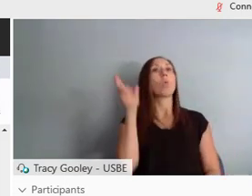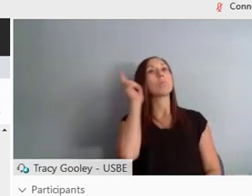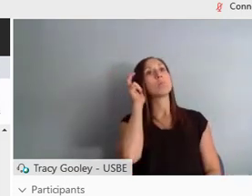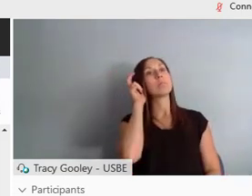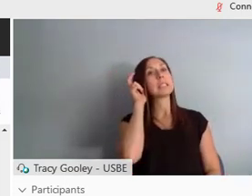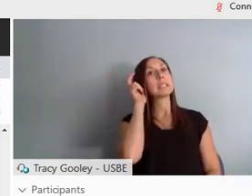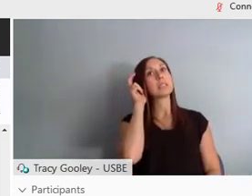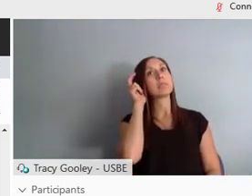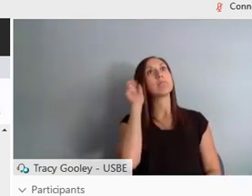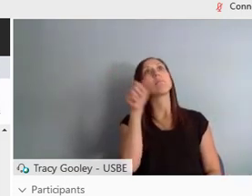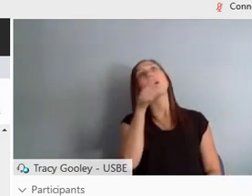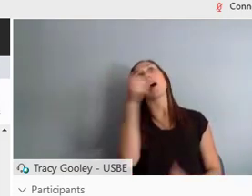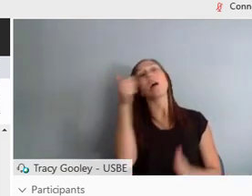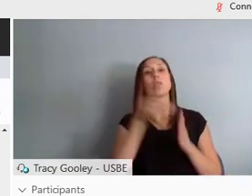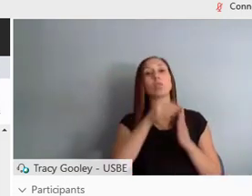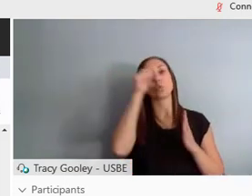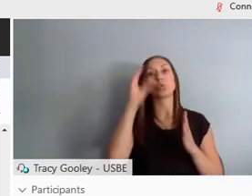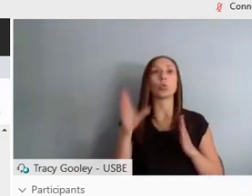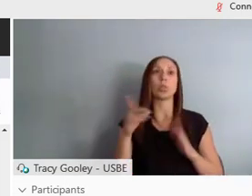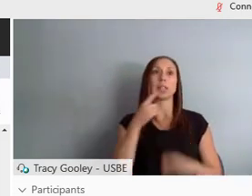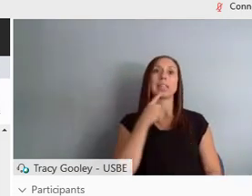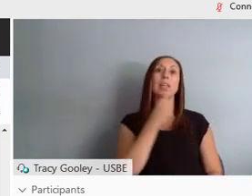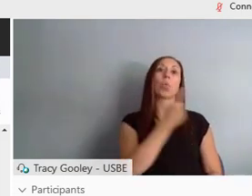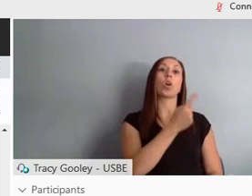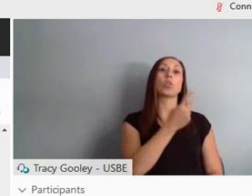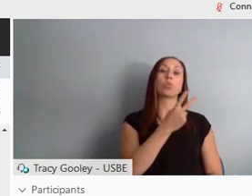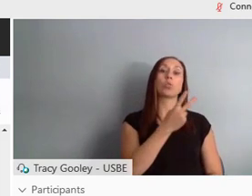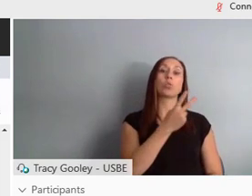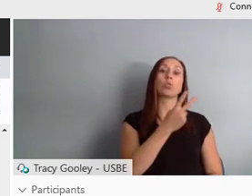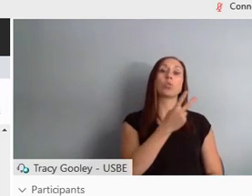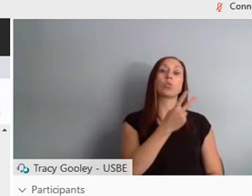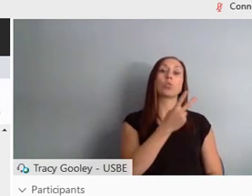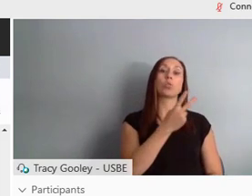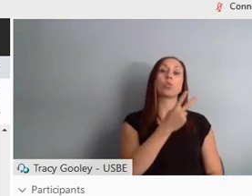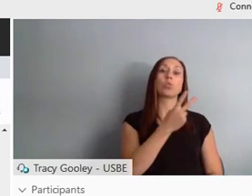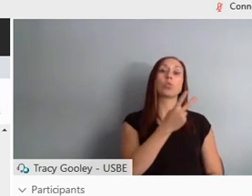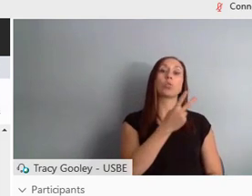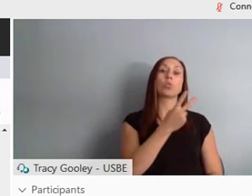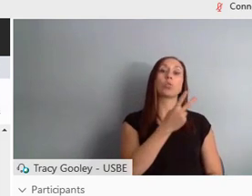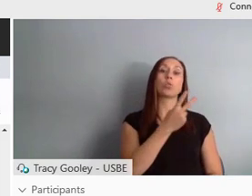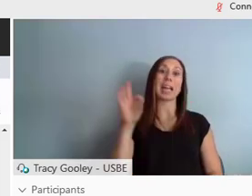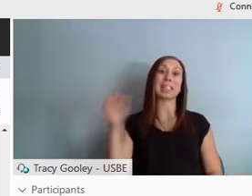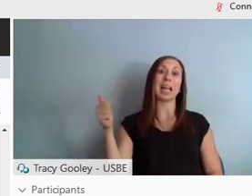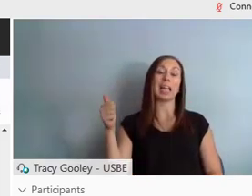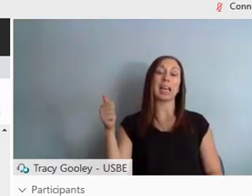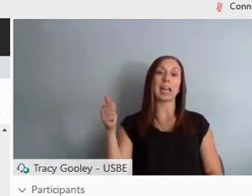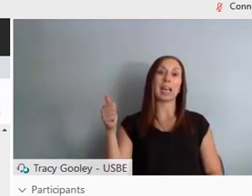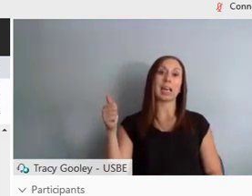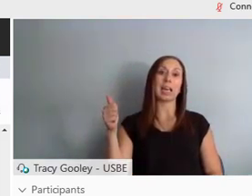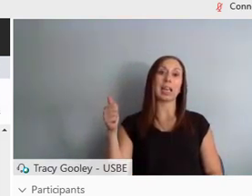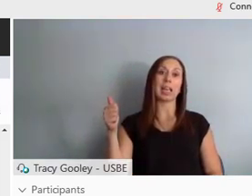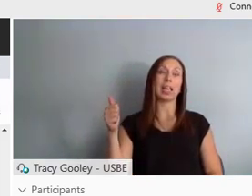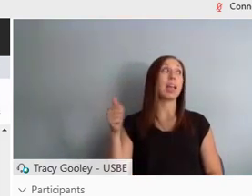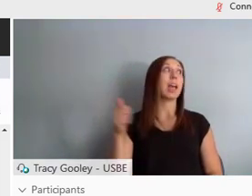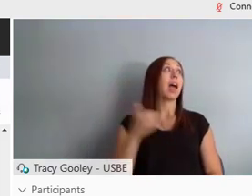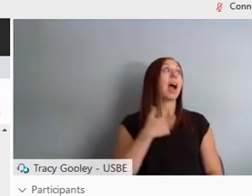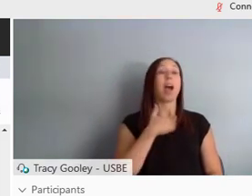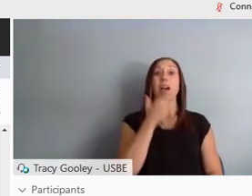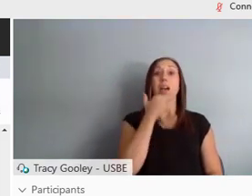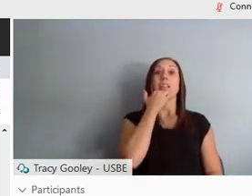listening to another student count, and they count 1, 2, 3, 4, 5, 6, 9, 10. And